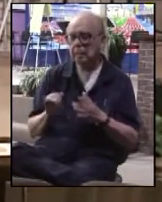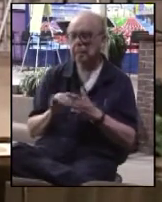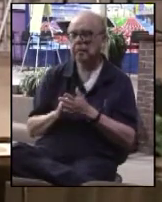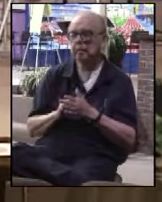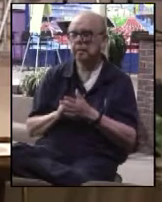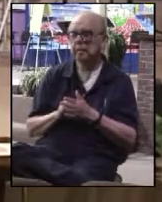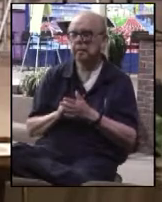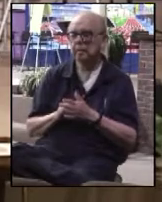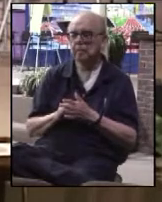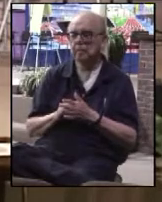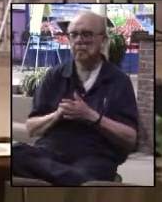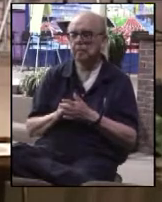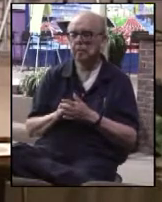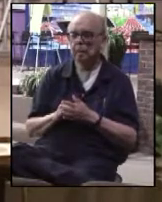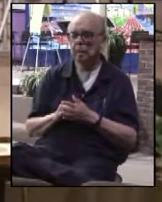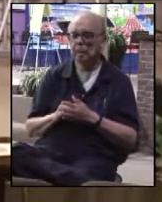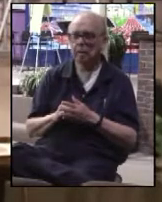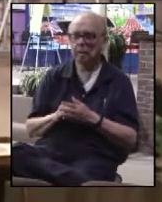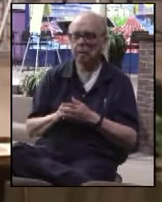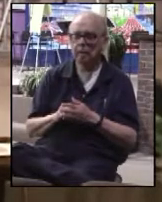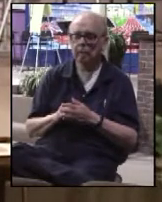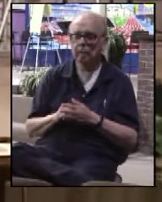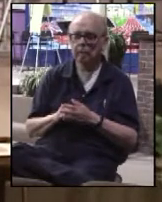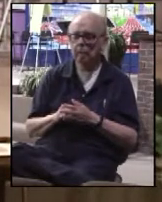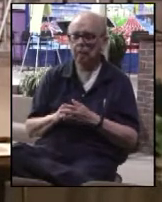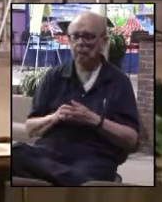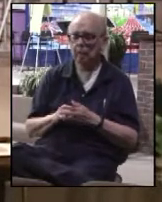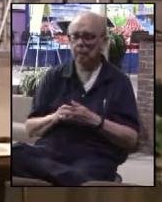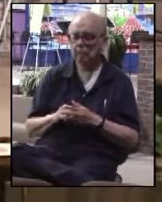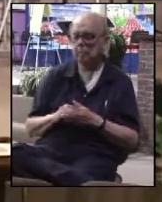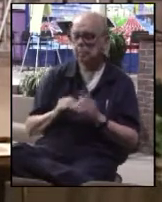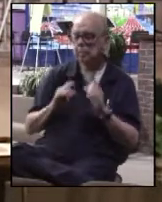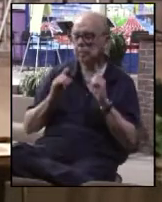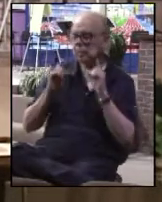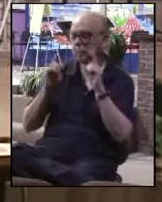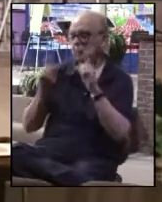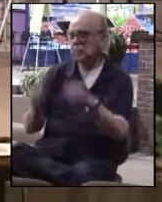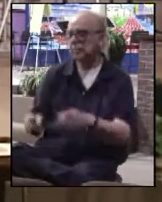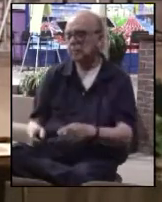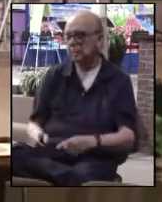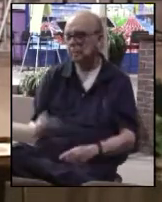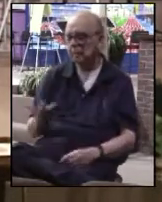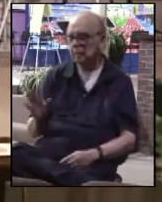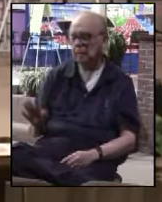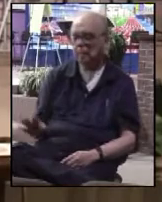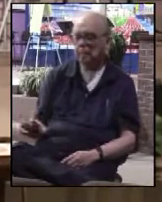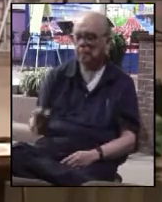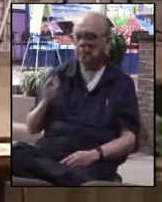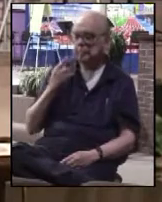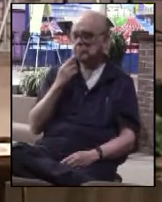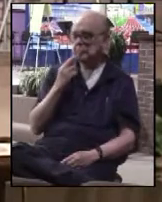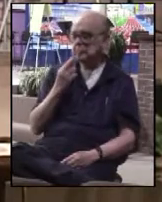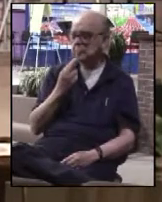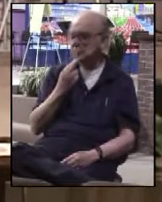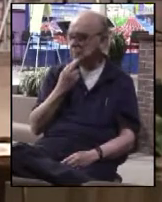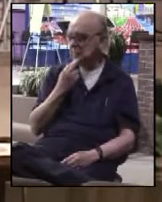I went to the restaurant